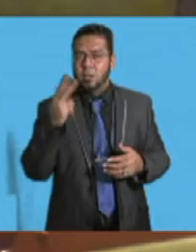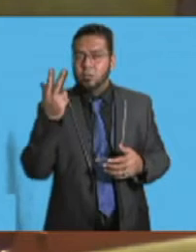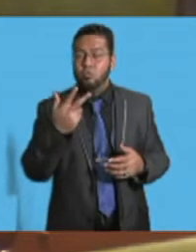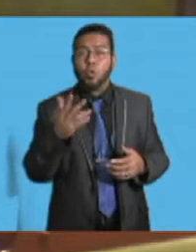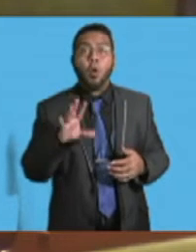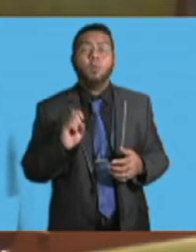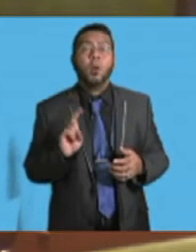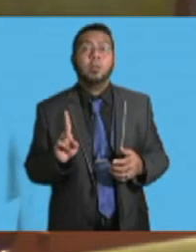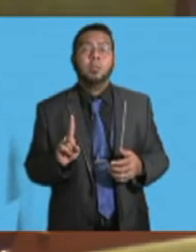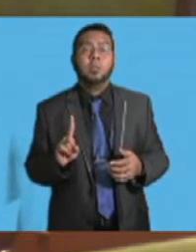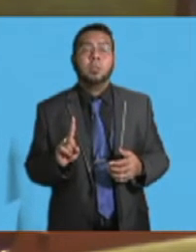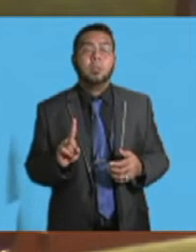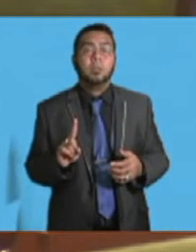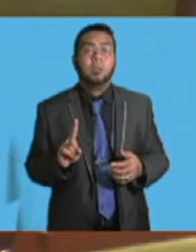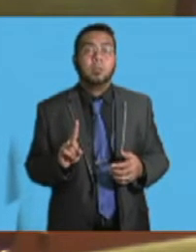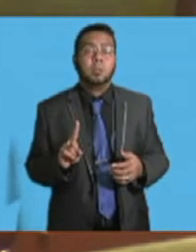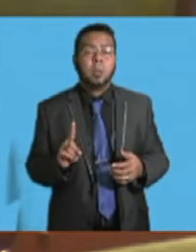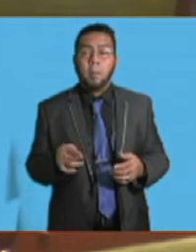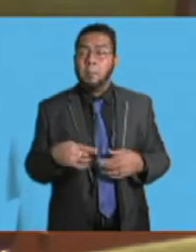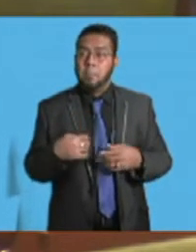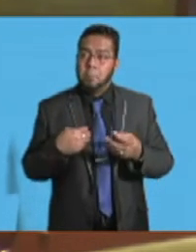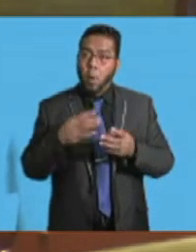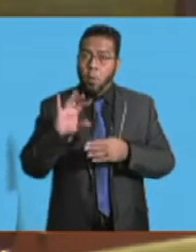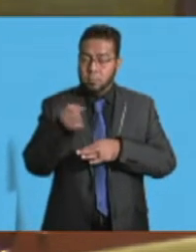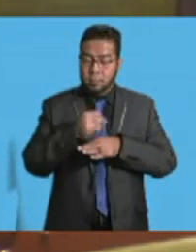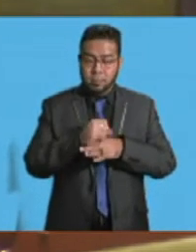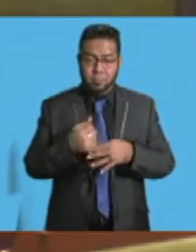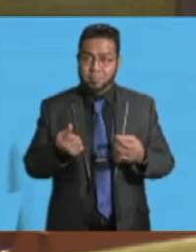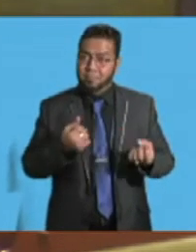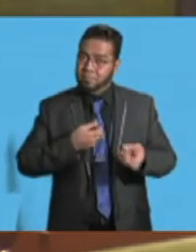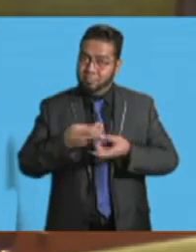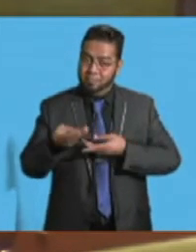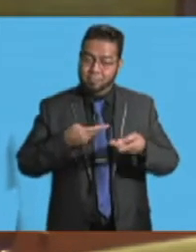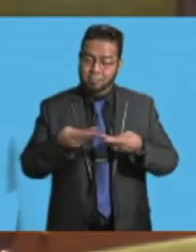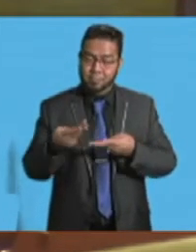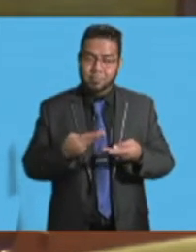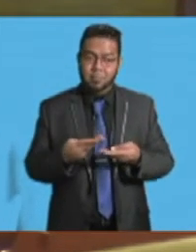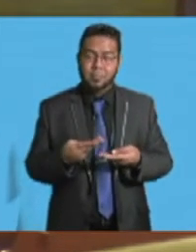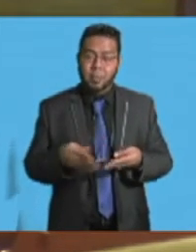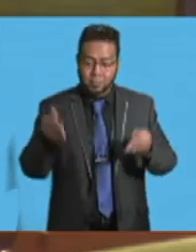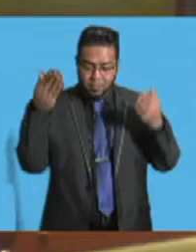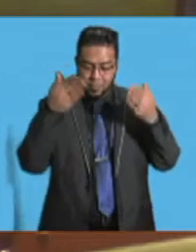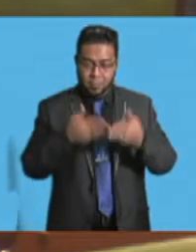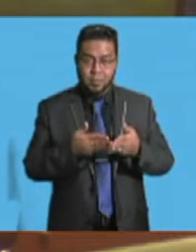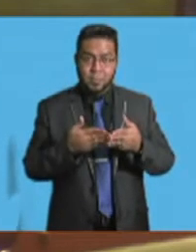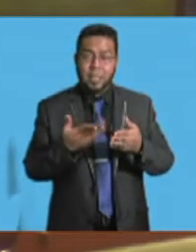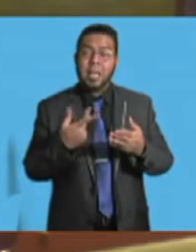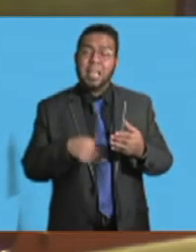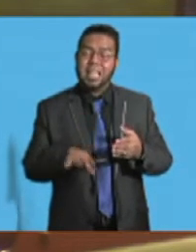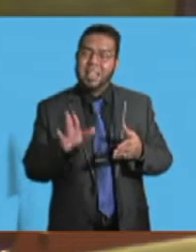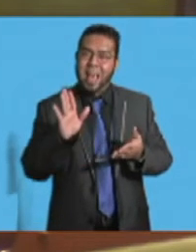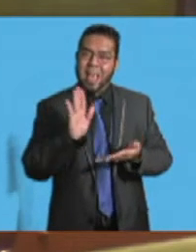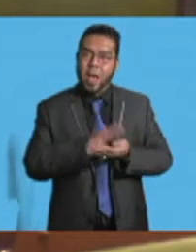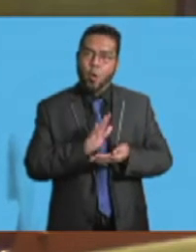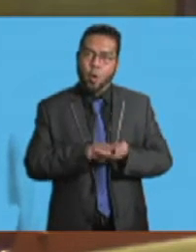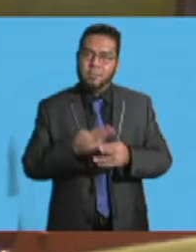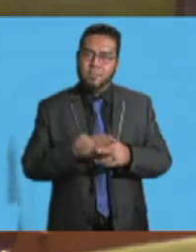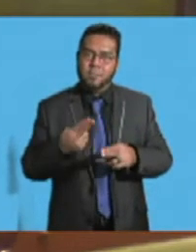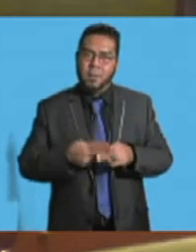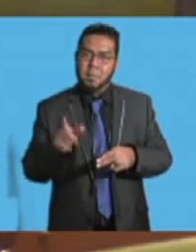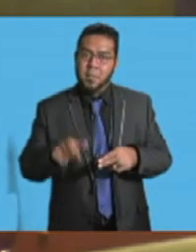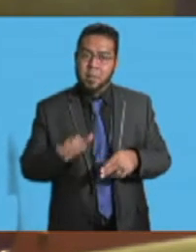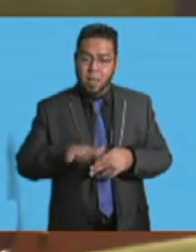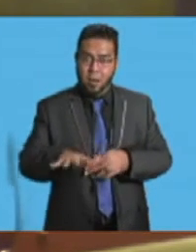market opportunities. The program will assist the industry consolidate production in existing Yamuna growing areas, introduce